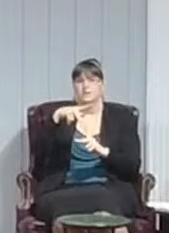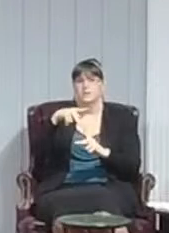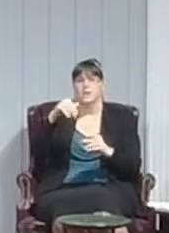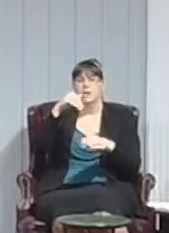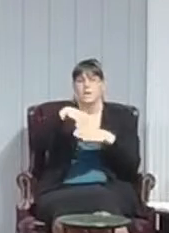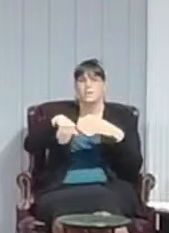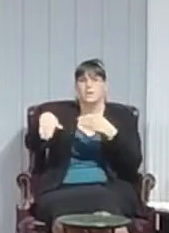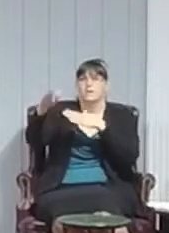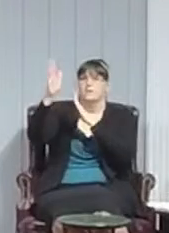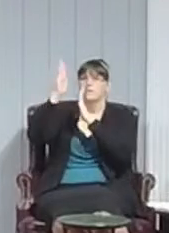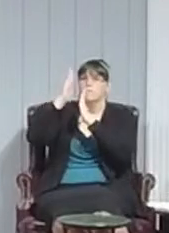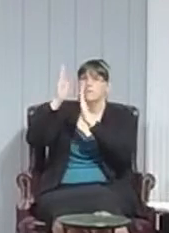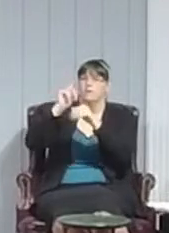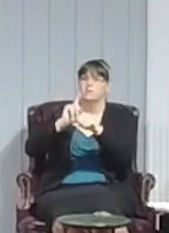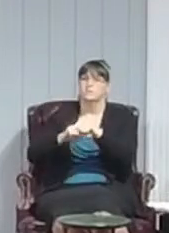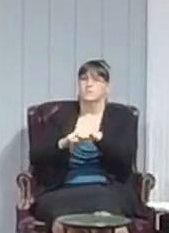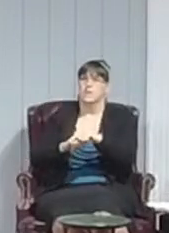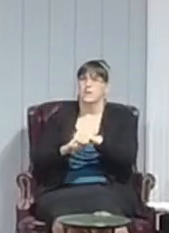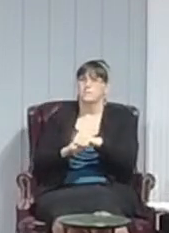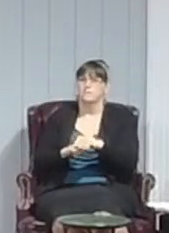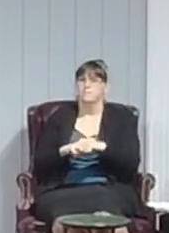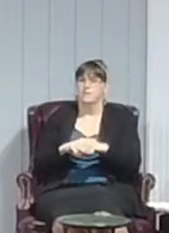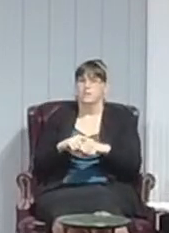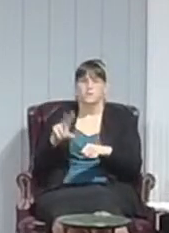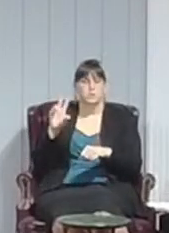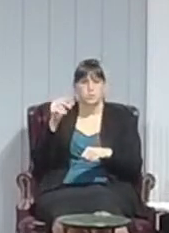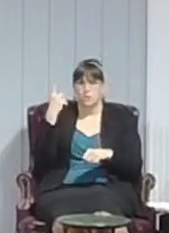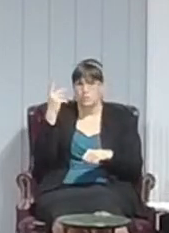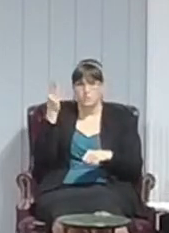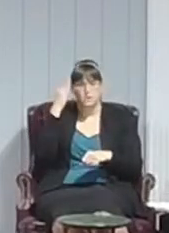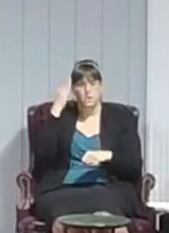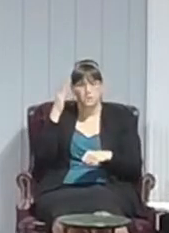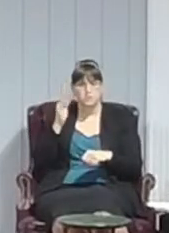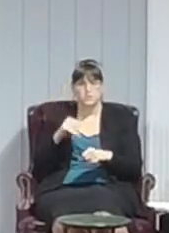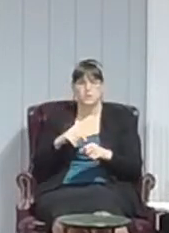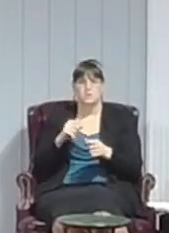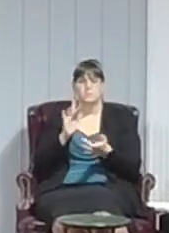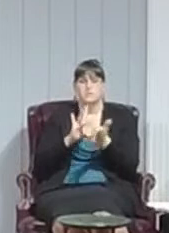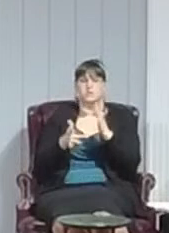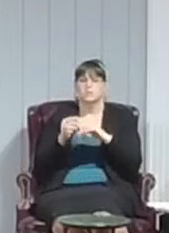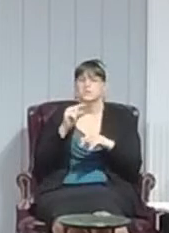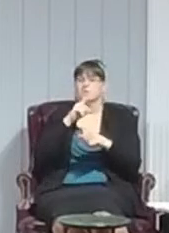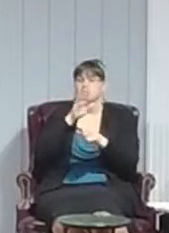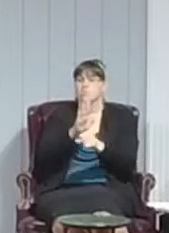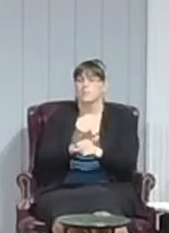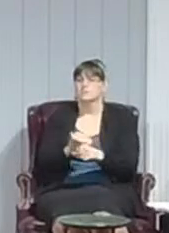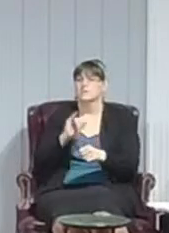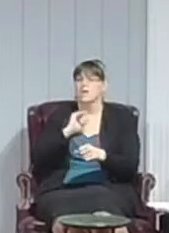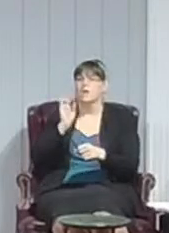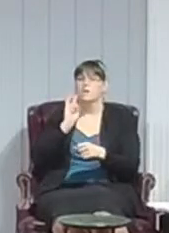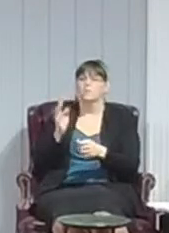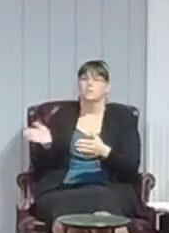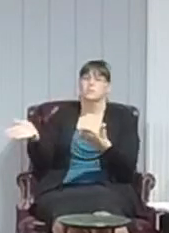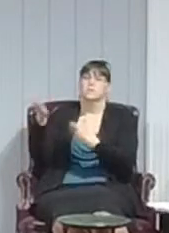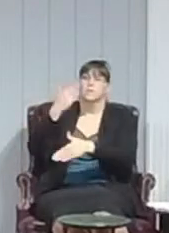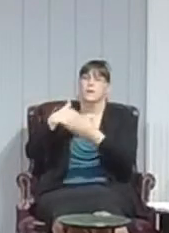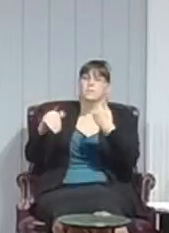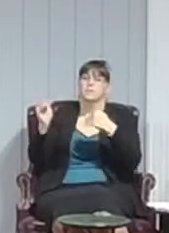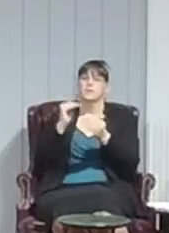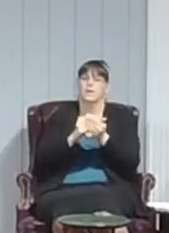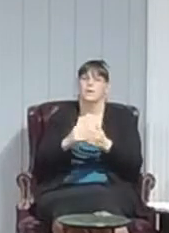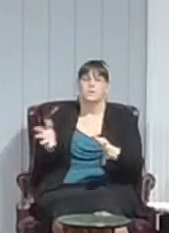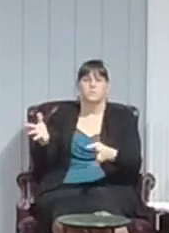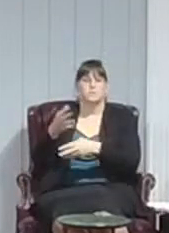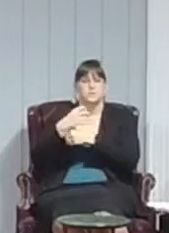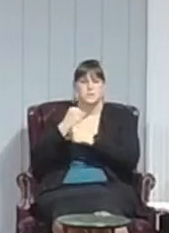Father's time, no man knows it, but in the Father's time, Jesus promised, I will come again and receive you unto myself,